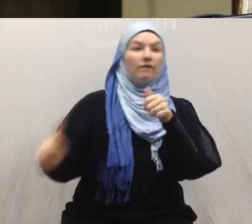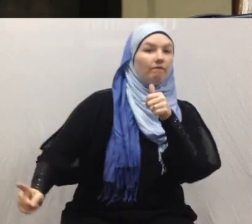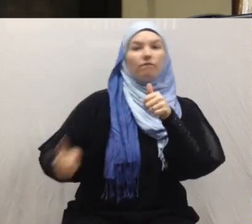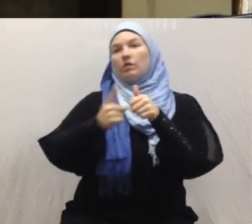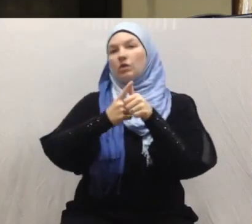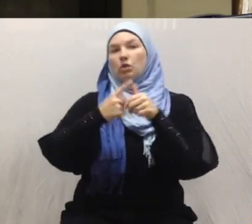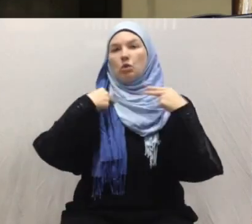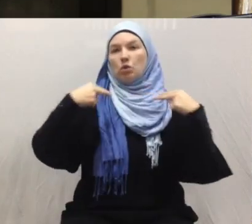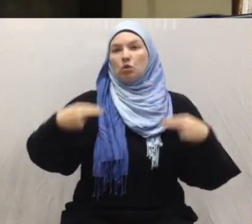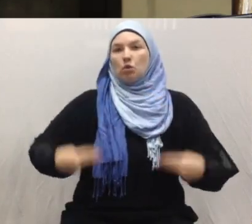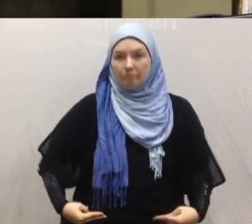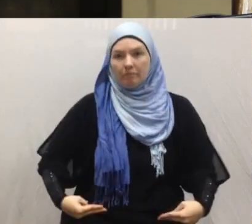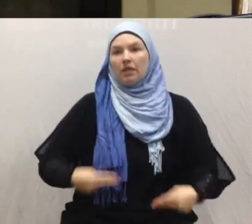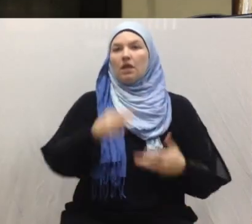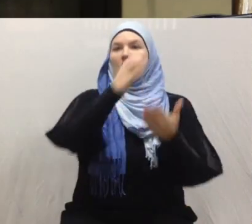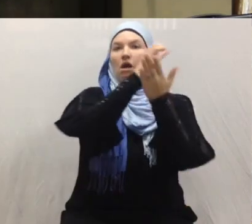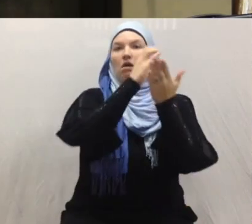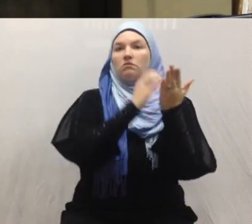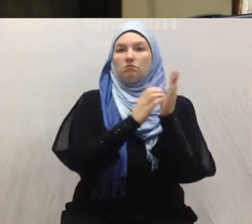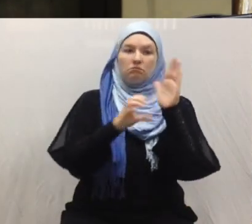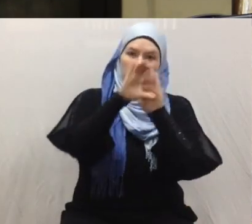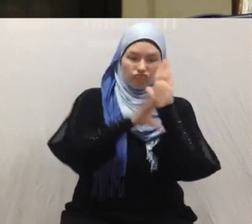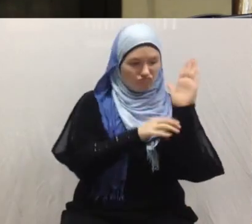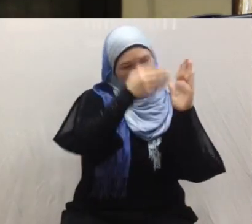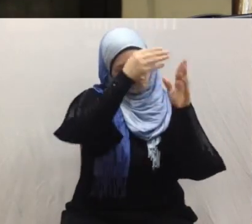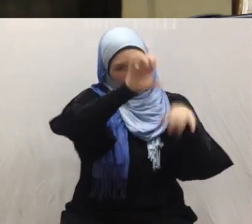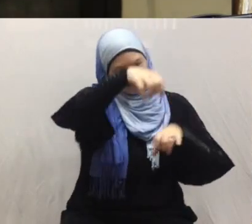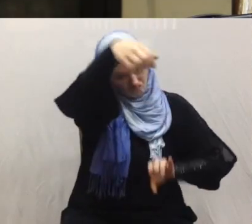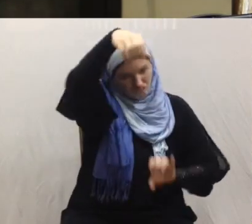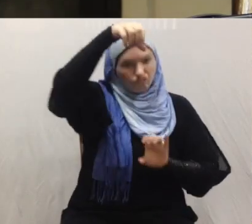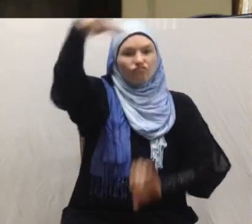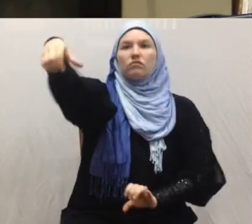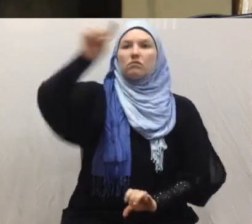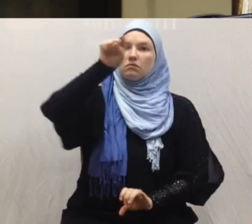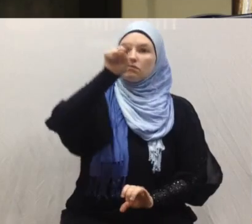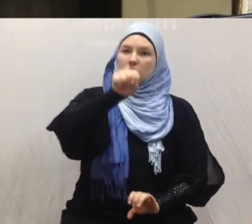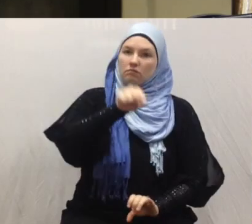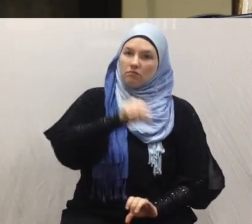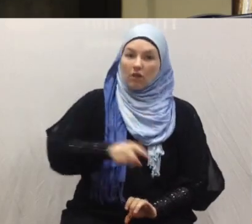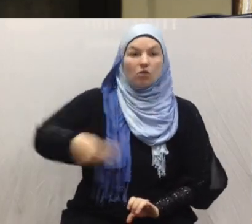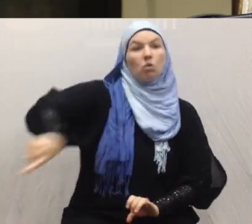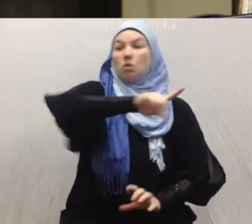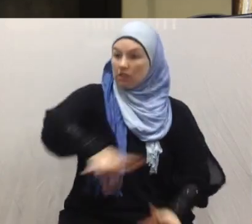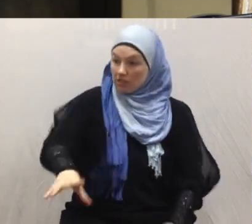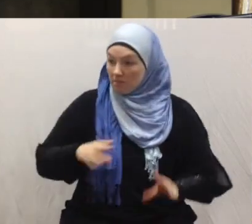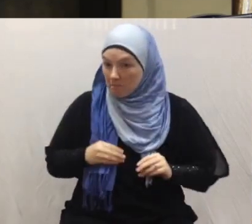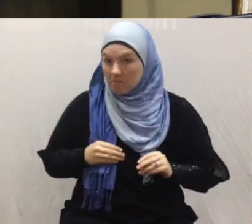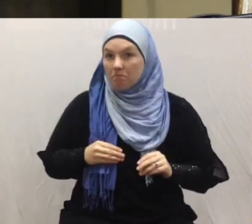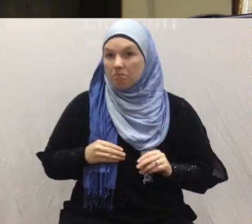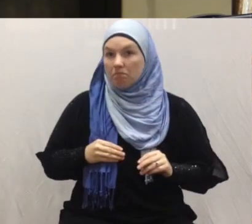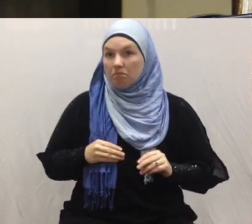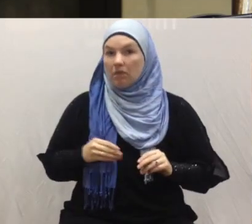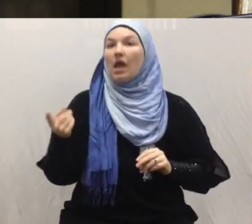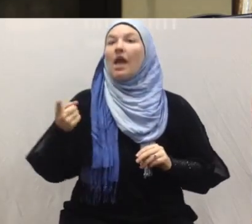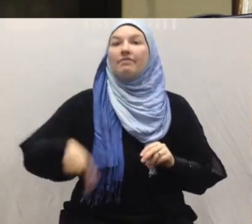human constitutional document that people would accept, and by their acceptance, they